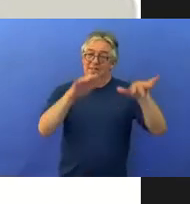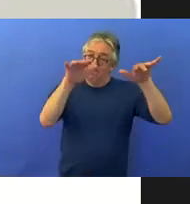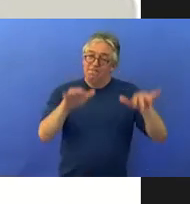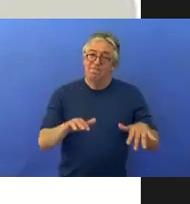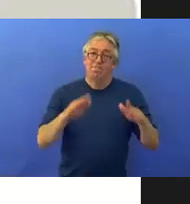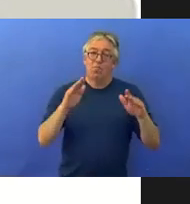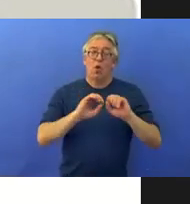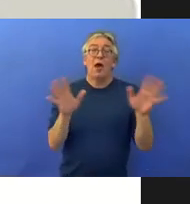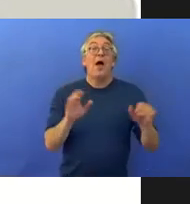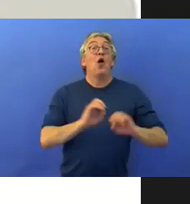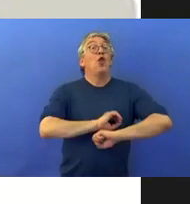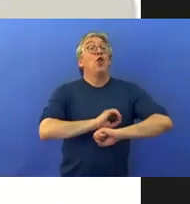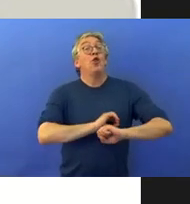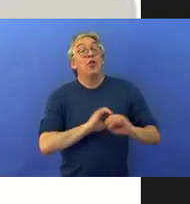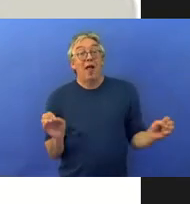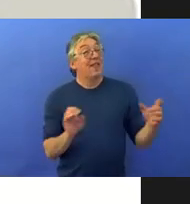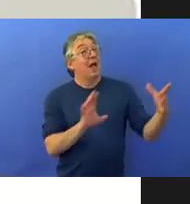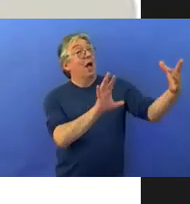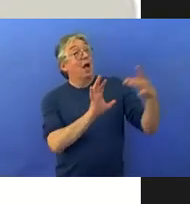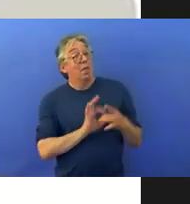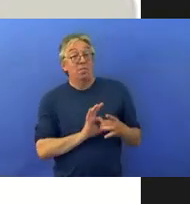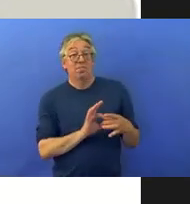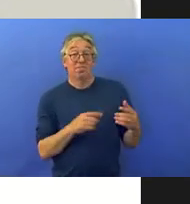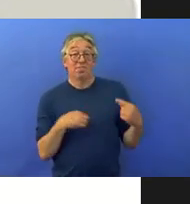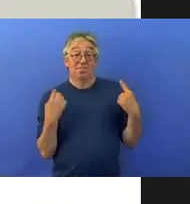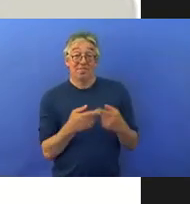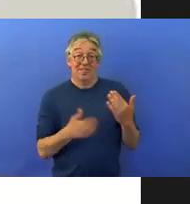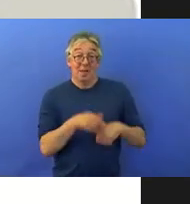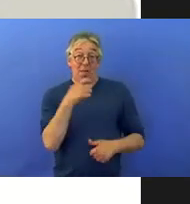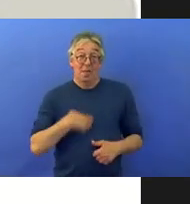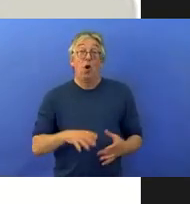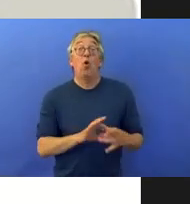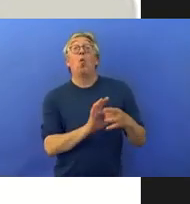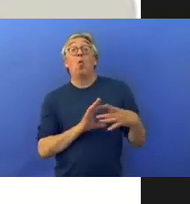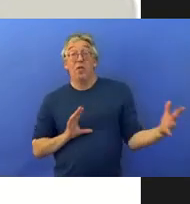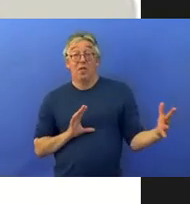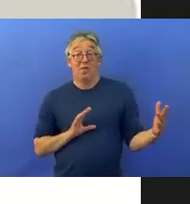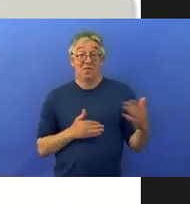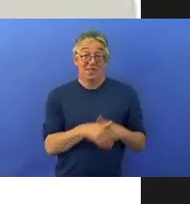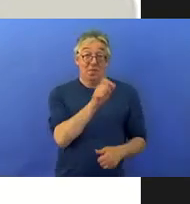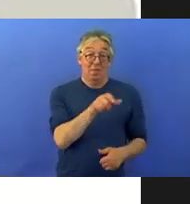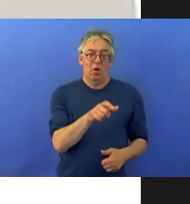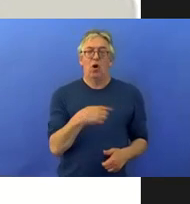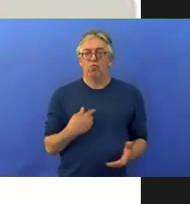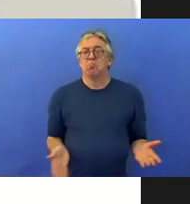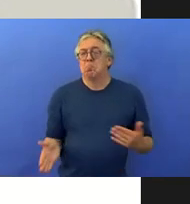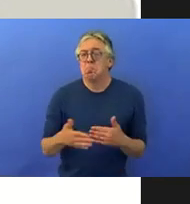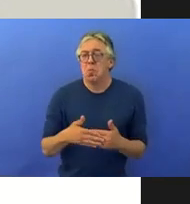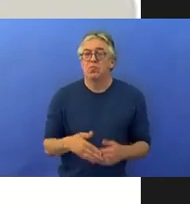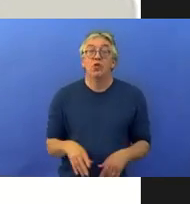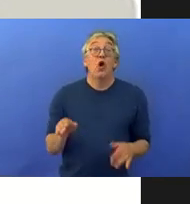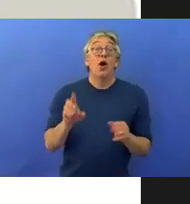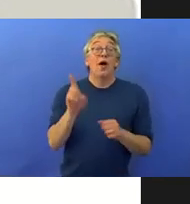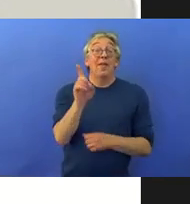disabilities without persons with disabilities. I conclude by saying the institutionalization is